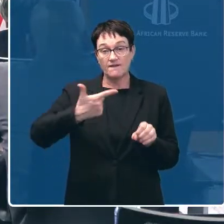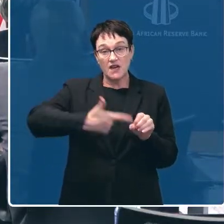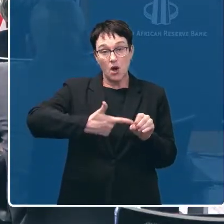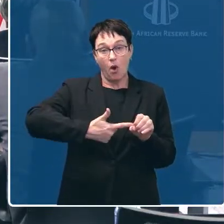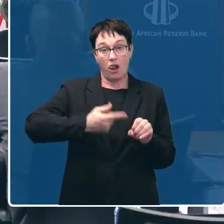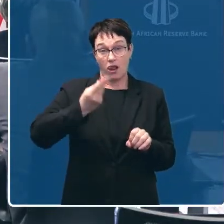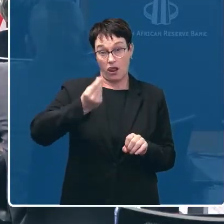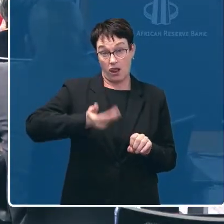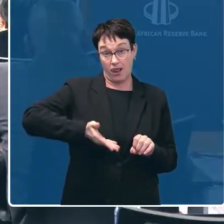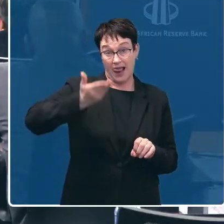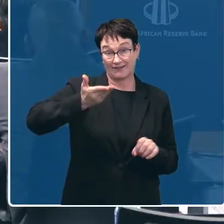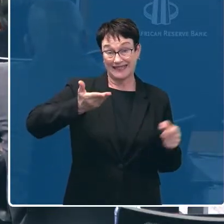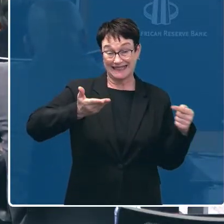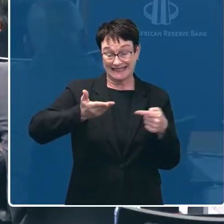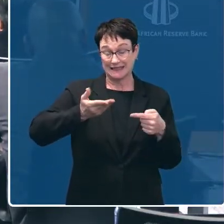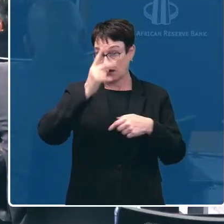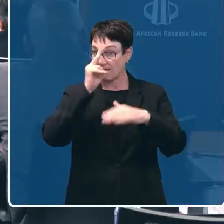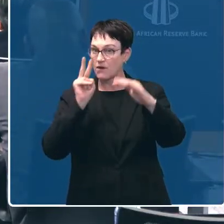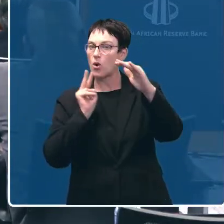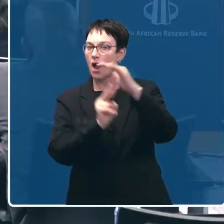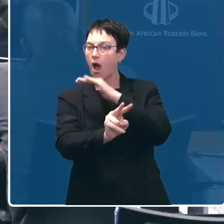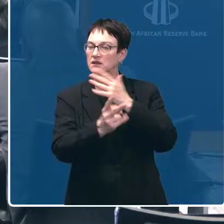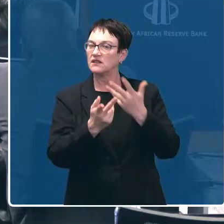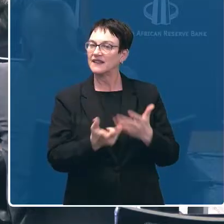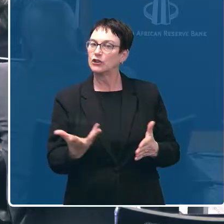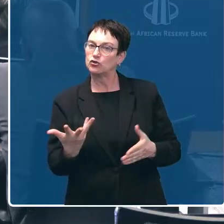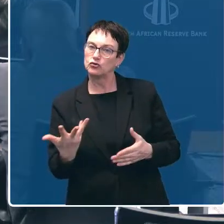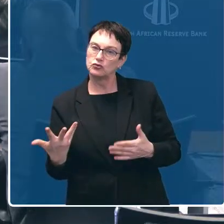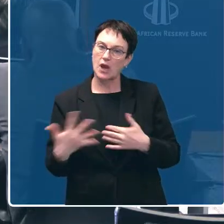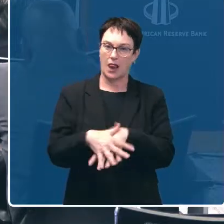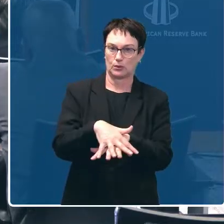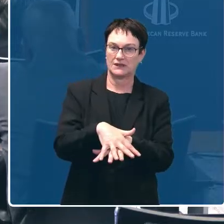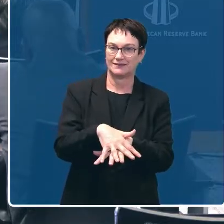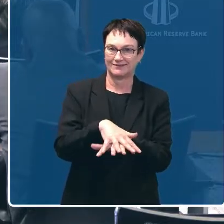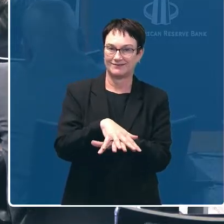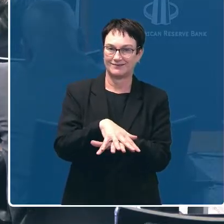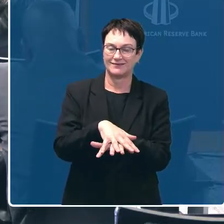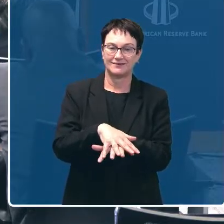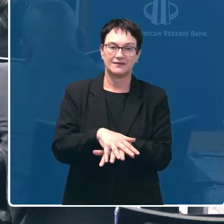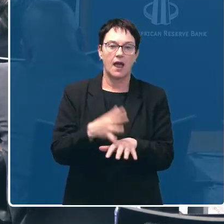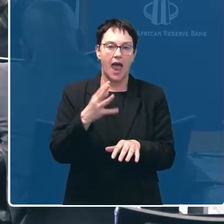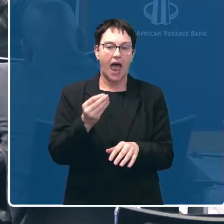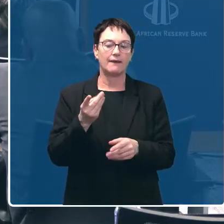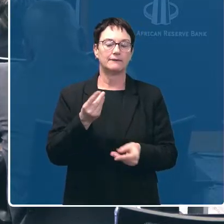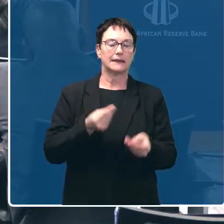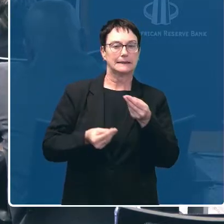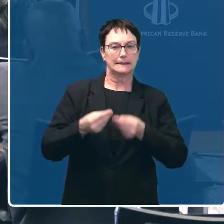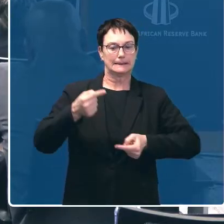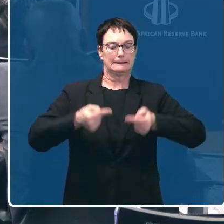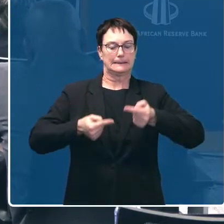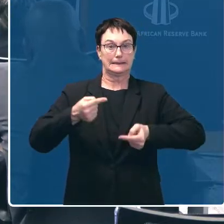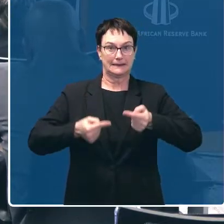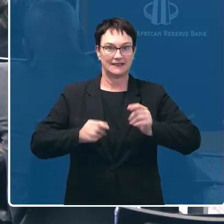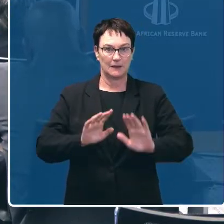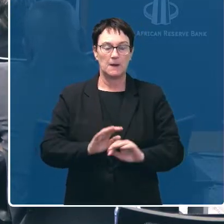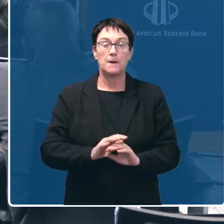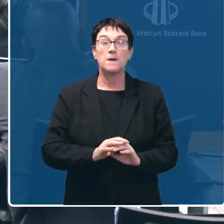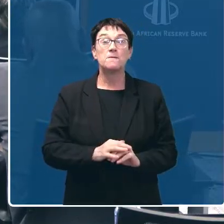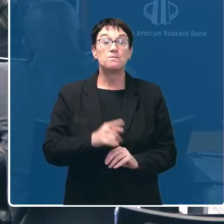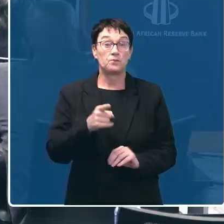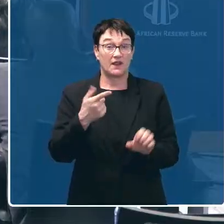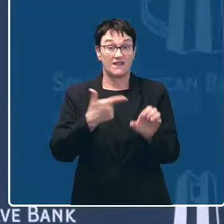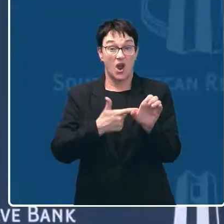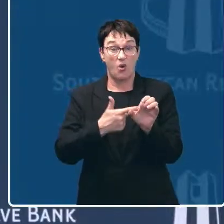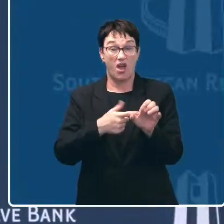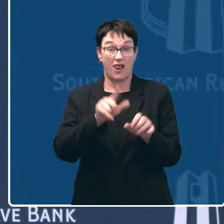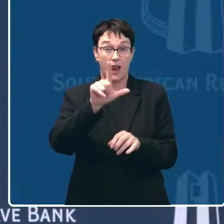forecast. There were compensatory factors. The increase in the fuel levy, which